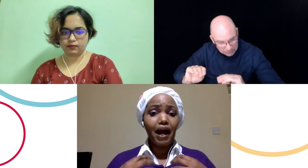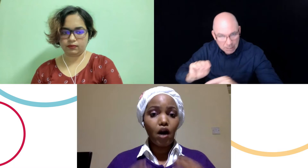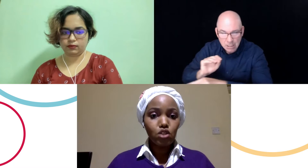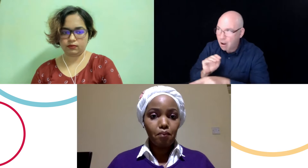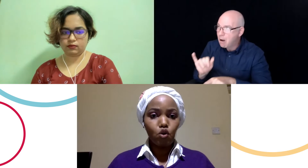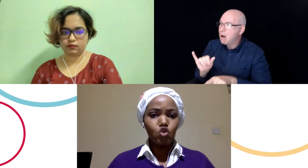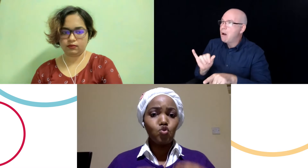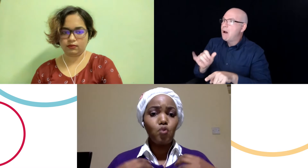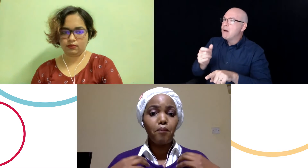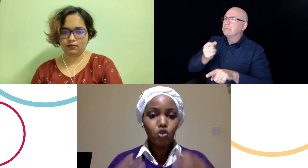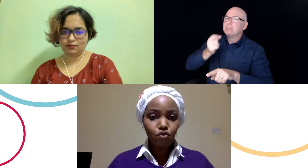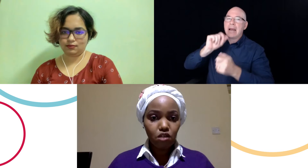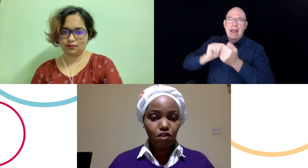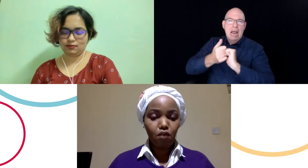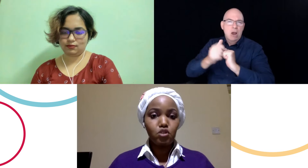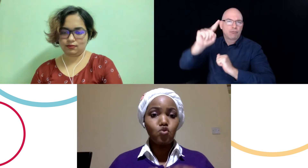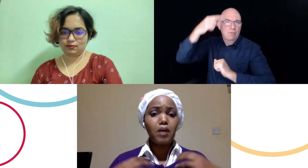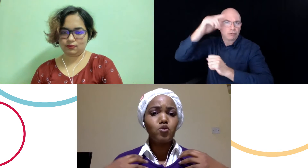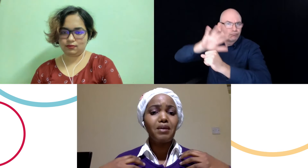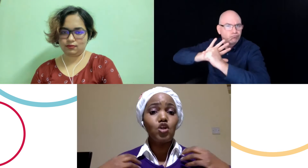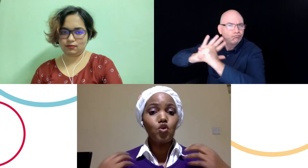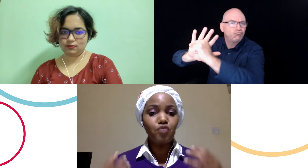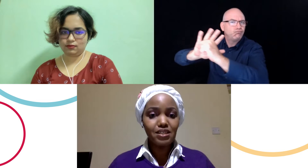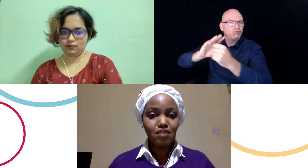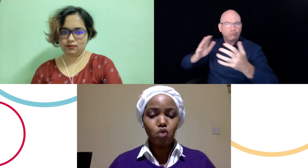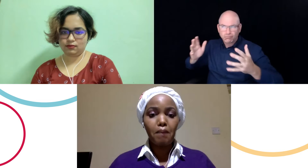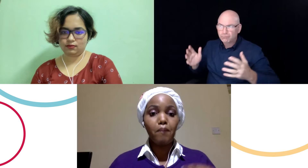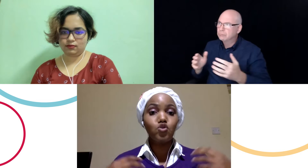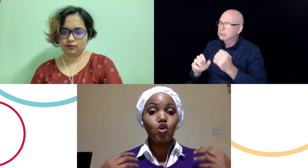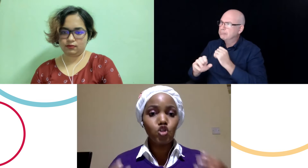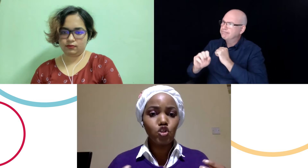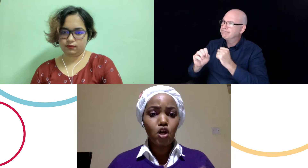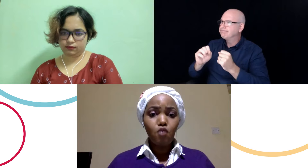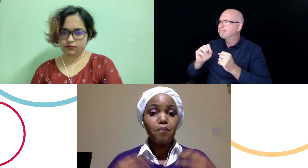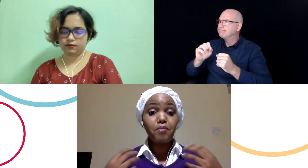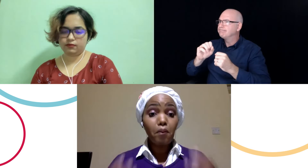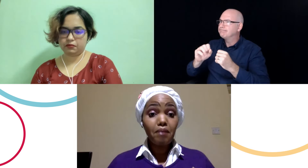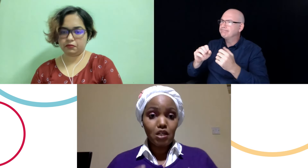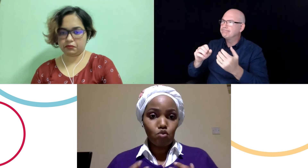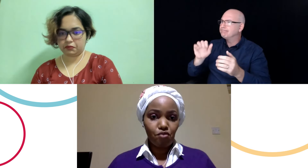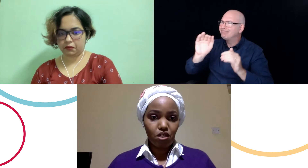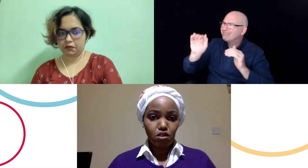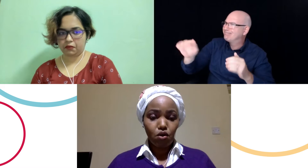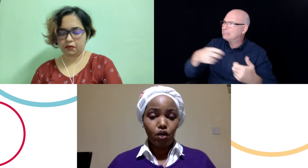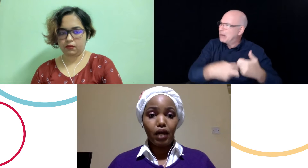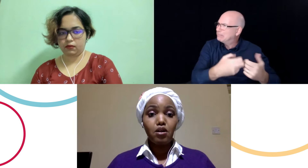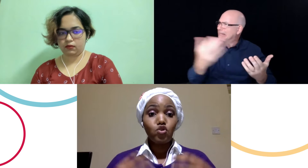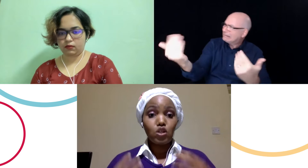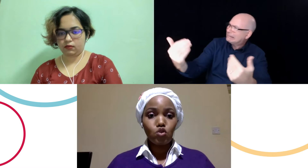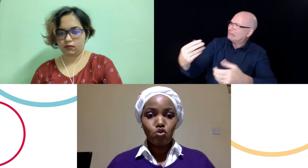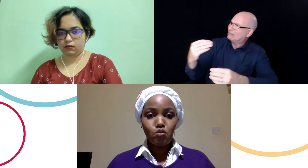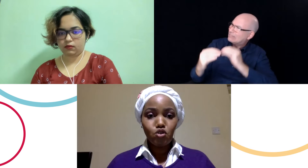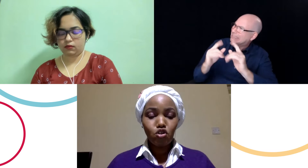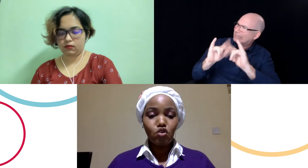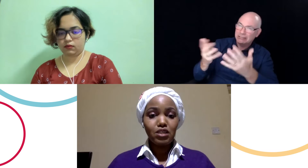to be accountable, or to push for development, to be innovative, to come up with solutions for the problems that we face. Okay, so